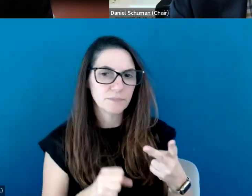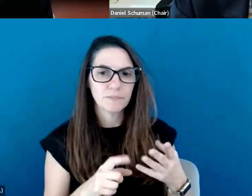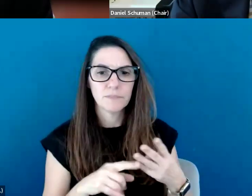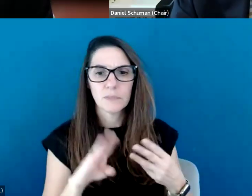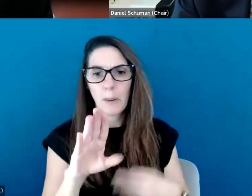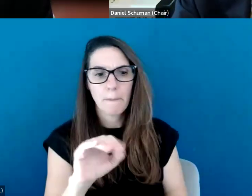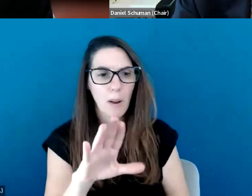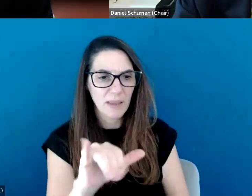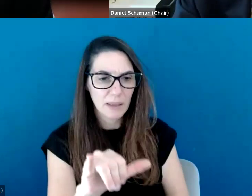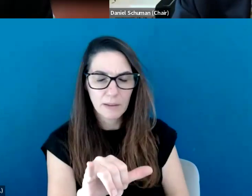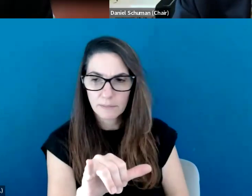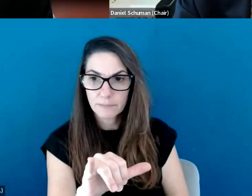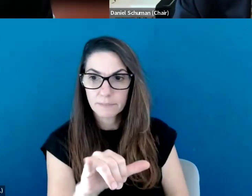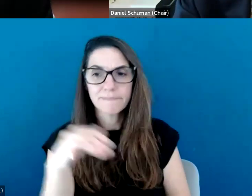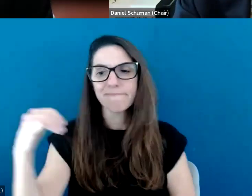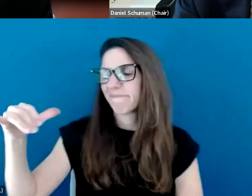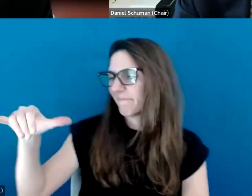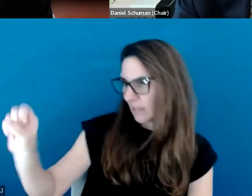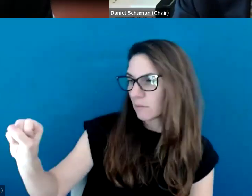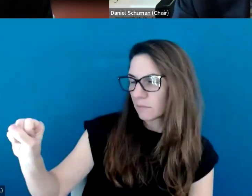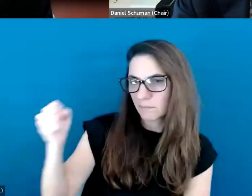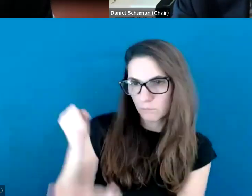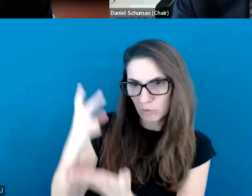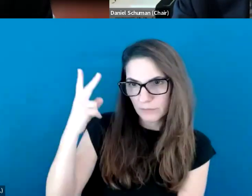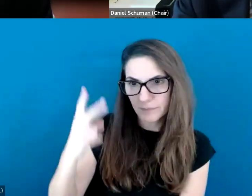Bobby. Yes, I approve as well.